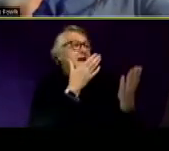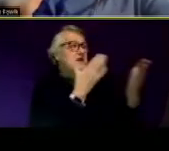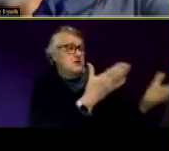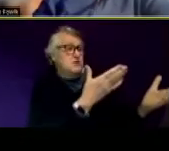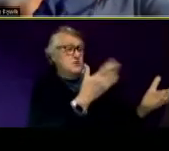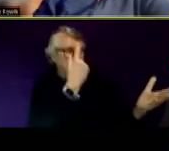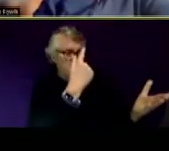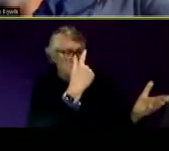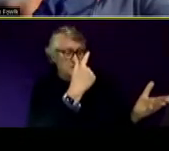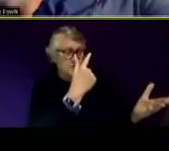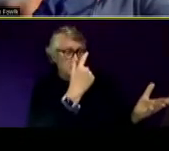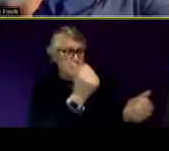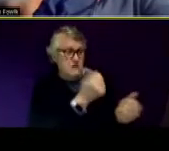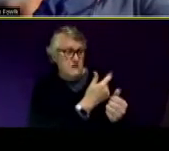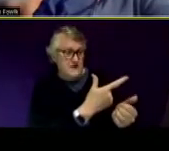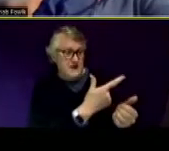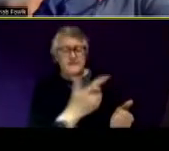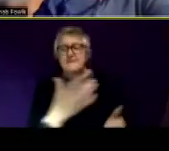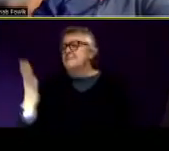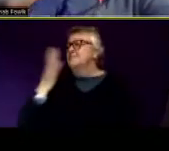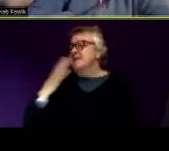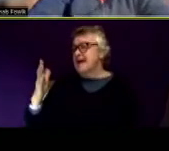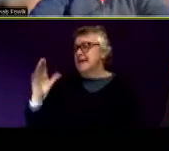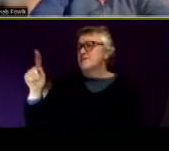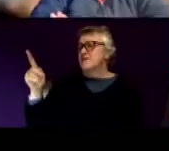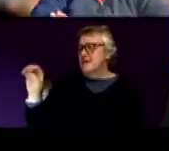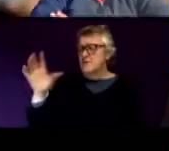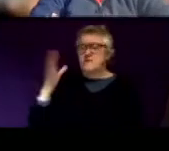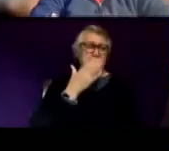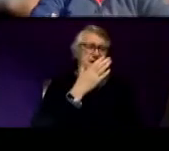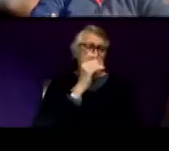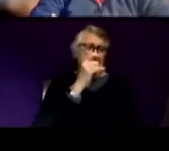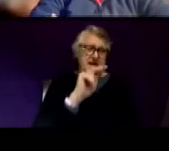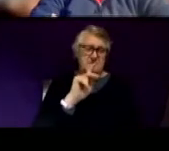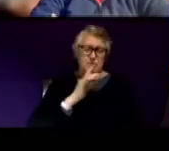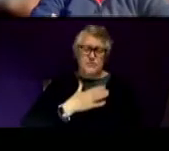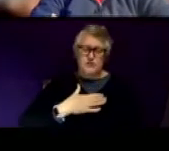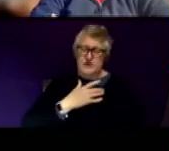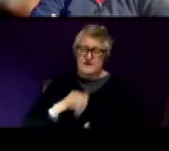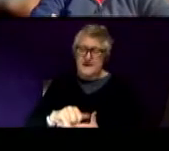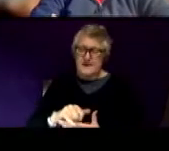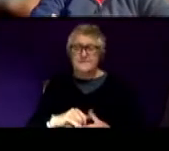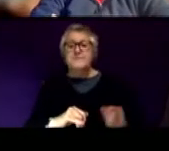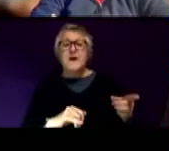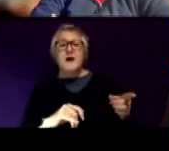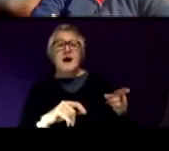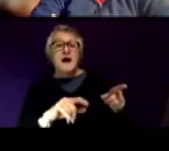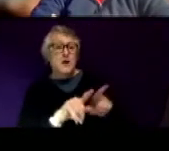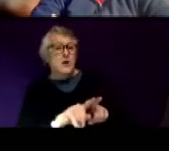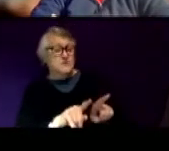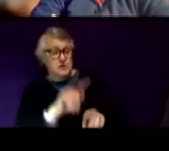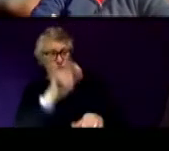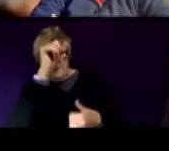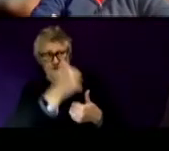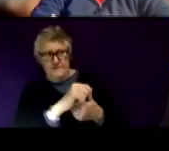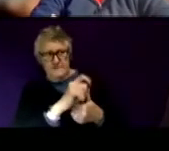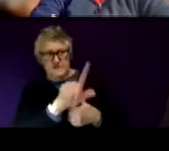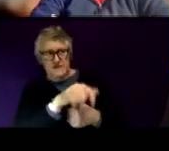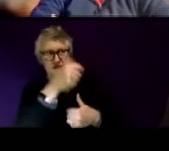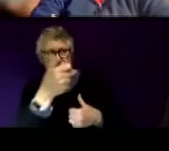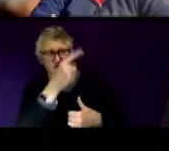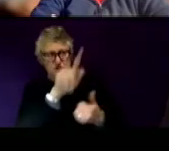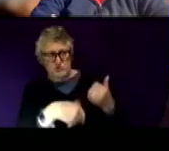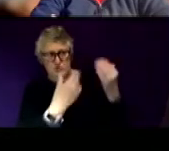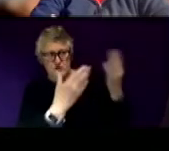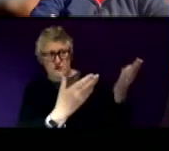you, Theo. Thank you, Anne. Appreciate it. I also remembered something else that you brought up, Zainab.